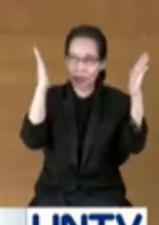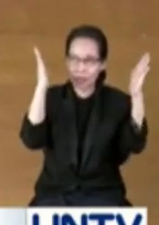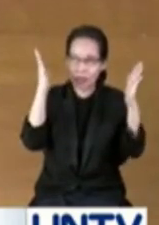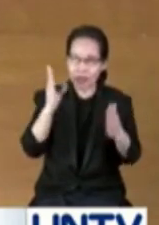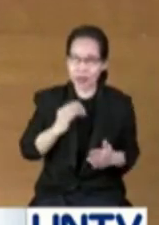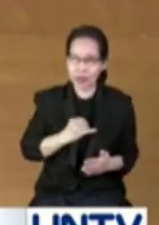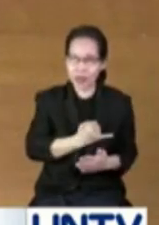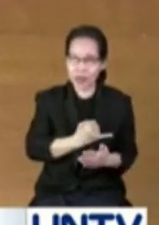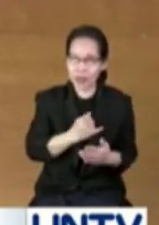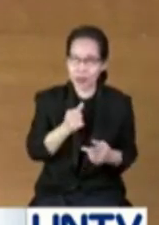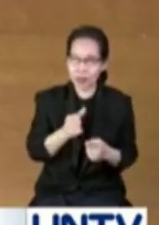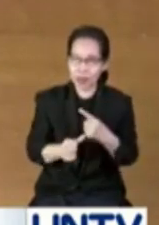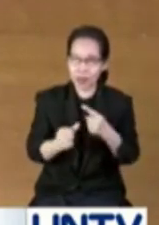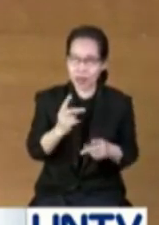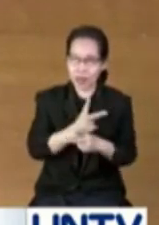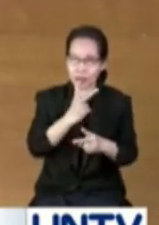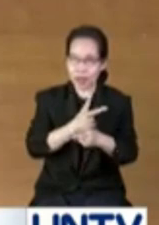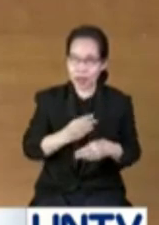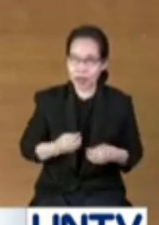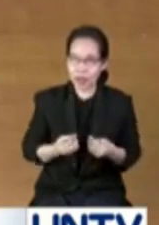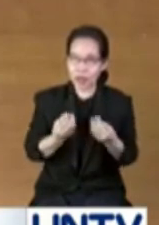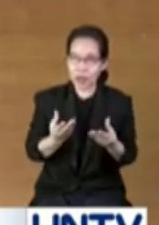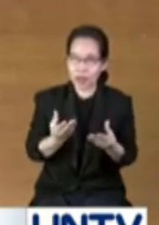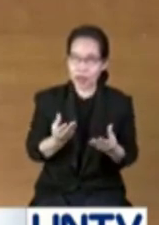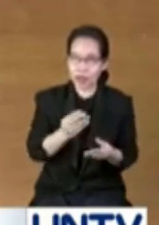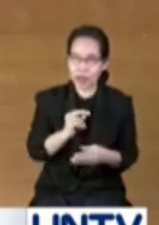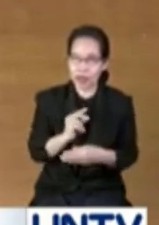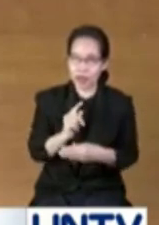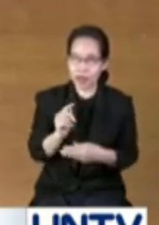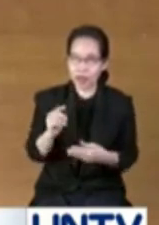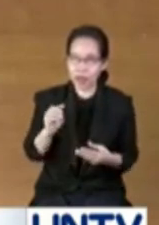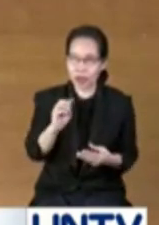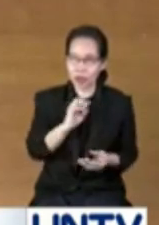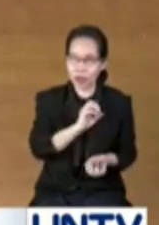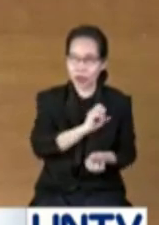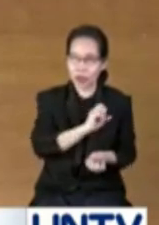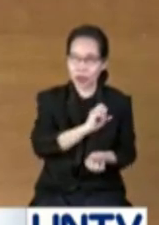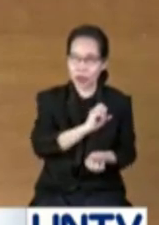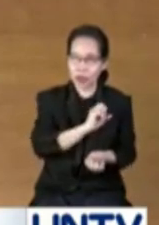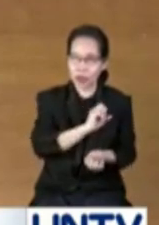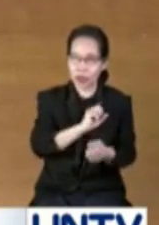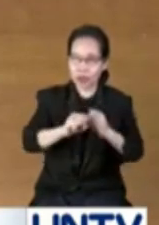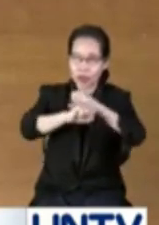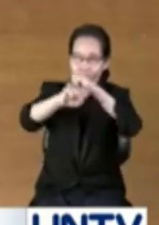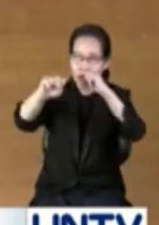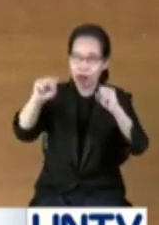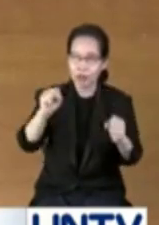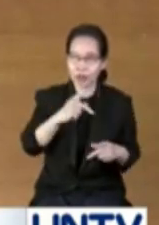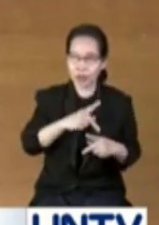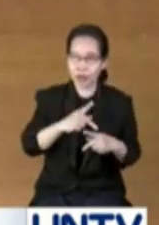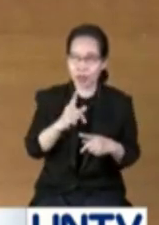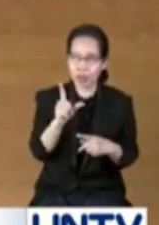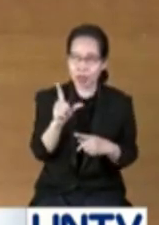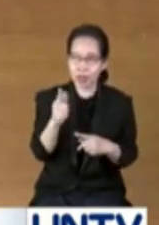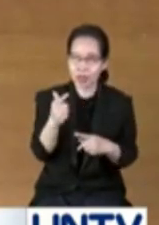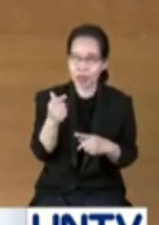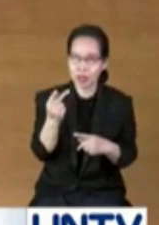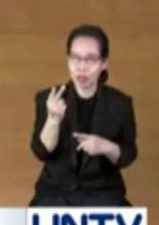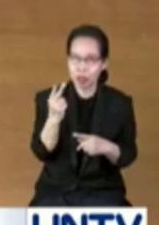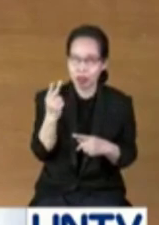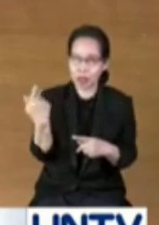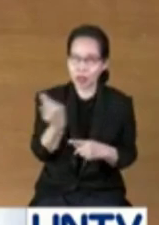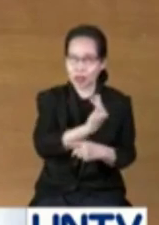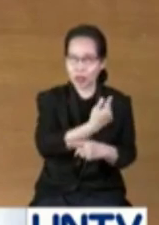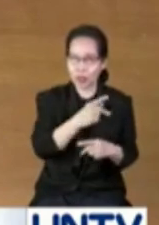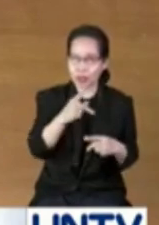care providers and networks in partnerships with the LGUs and our partners in the private